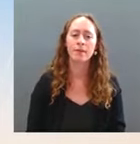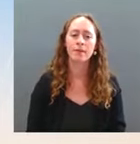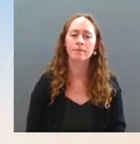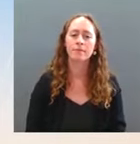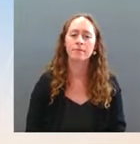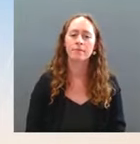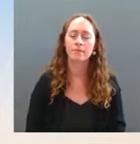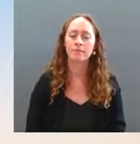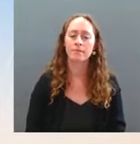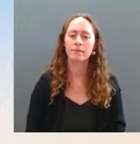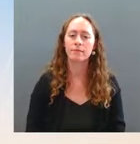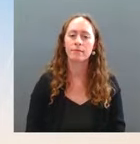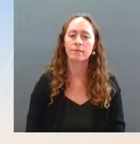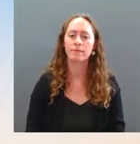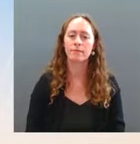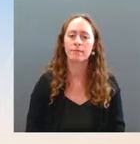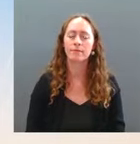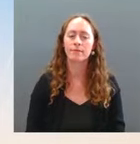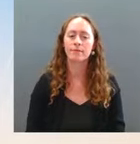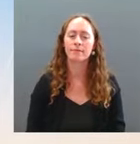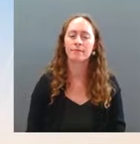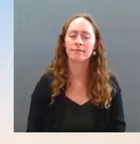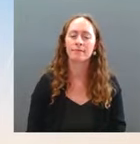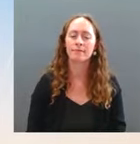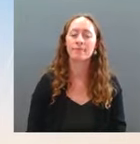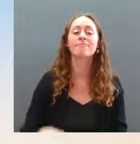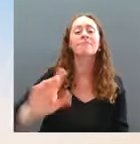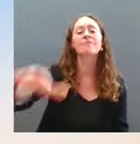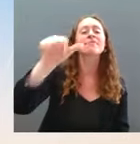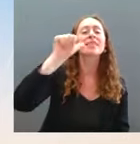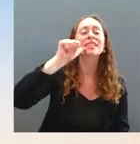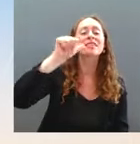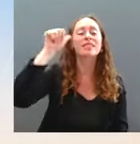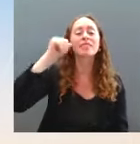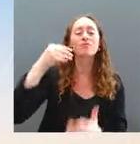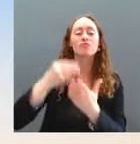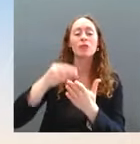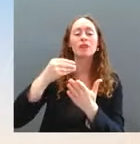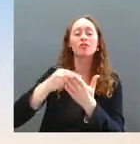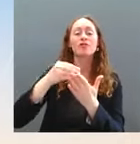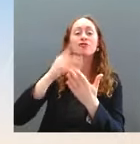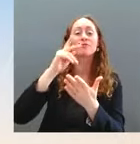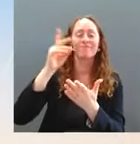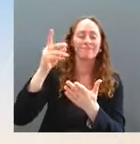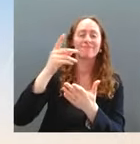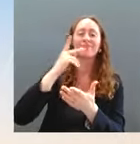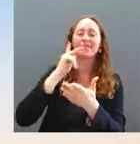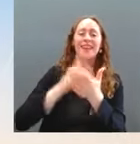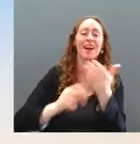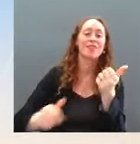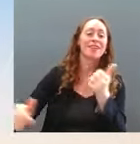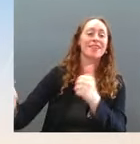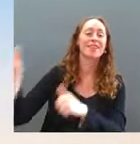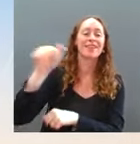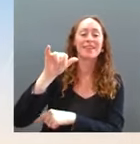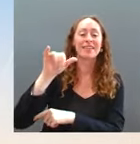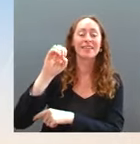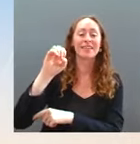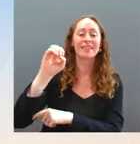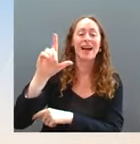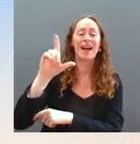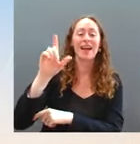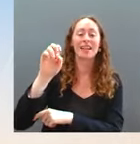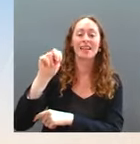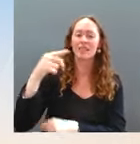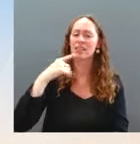Yesterday, Treasury Secretary Janet Yellen is saying that the U.S. would use all its sanctioned tools should China move towards Taiwan. So is that message